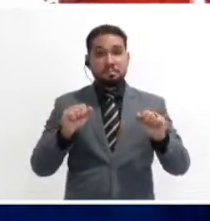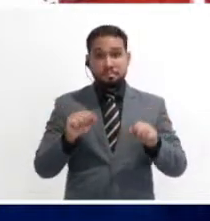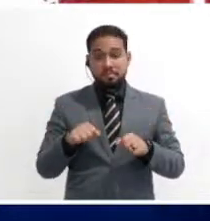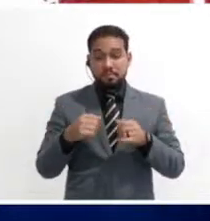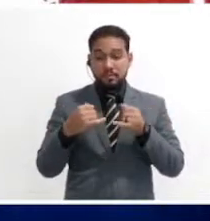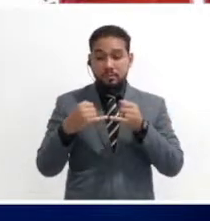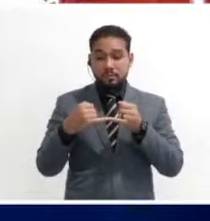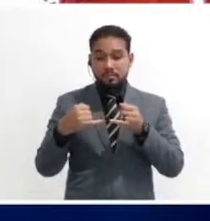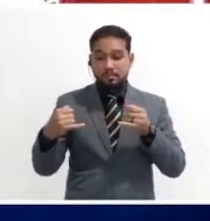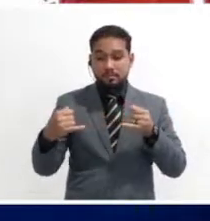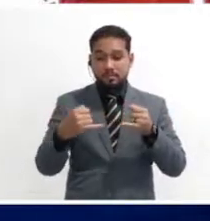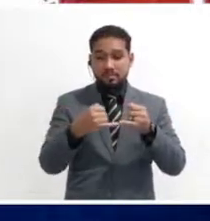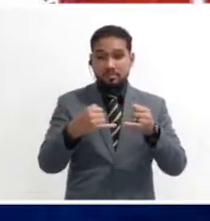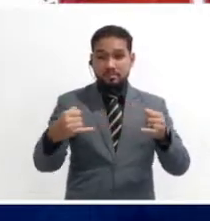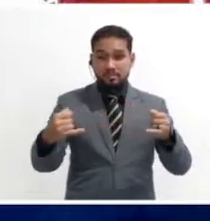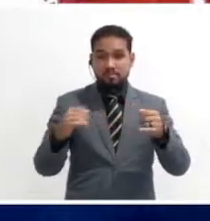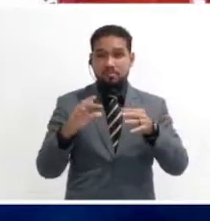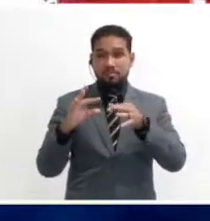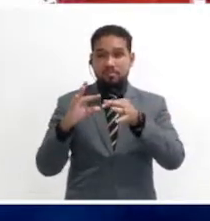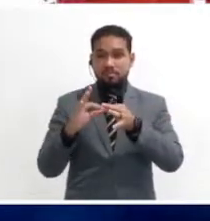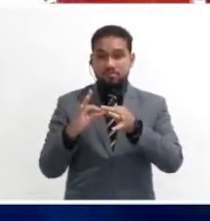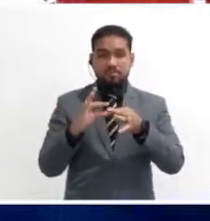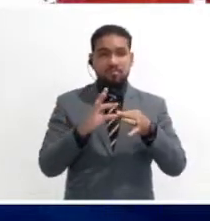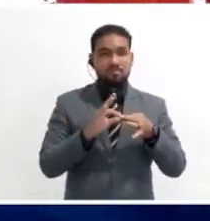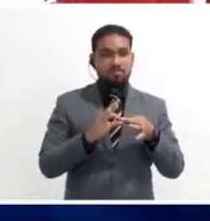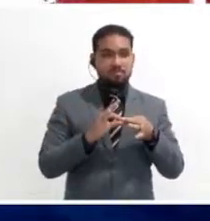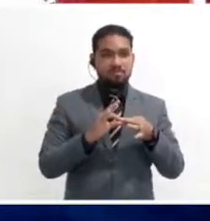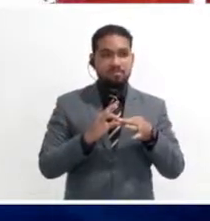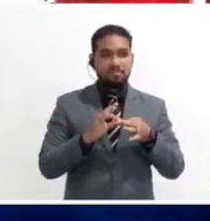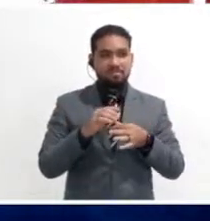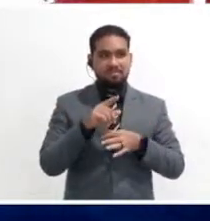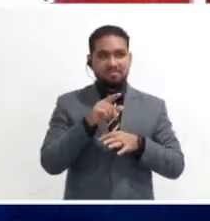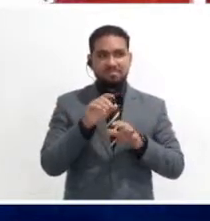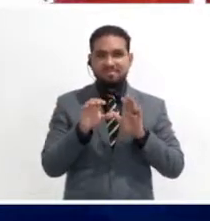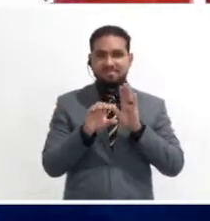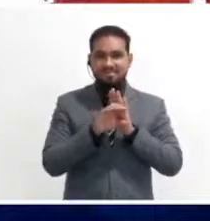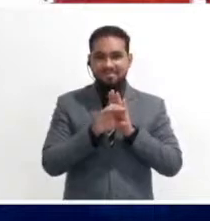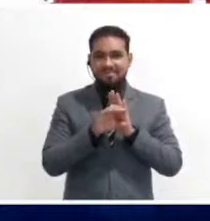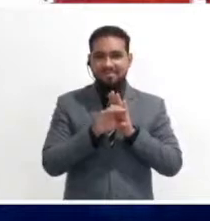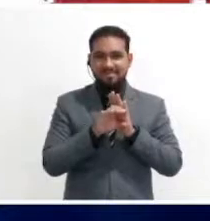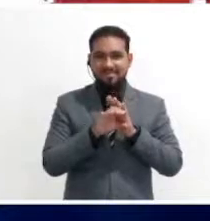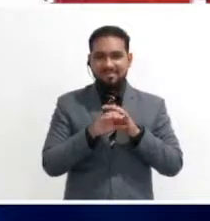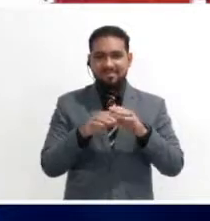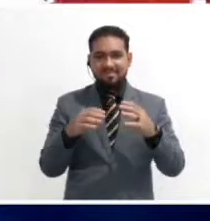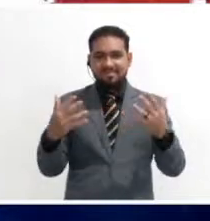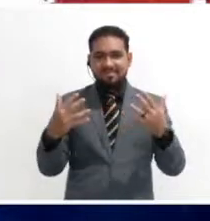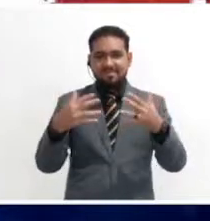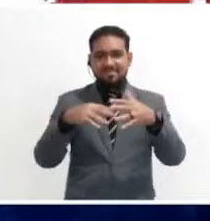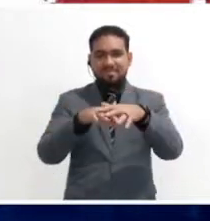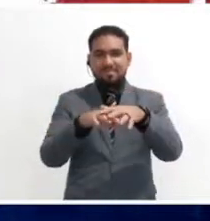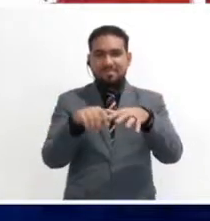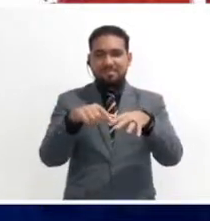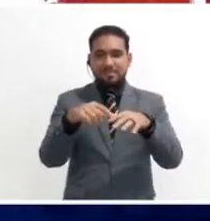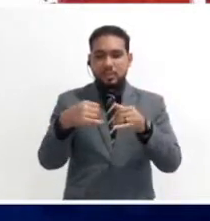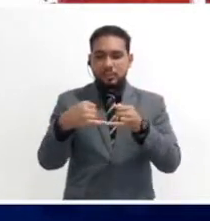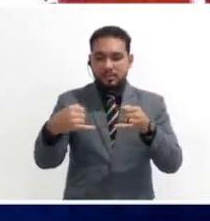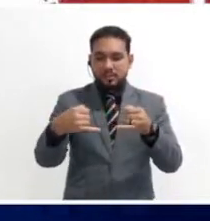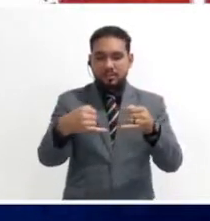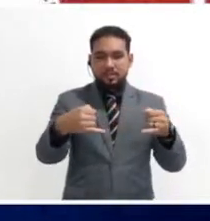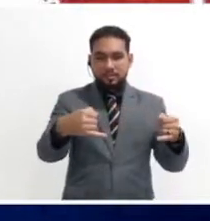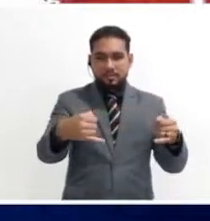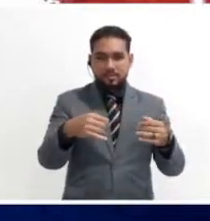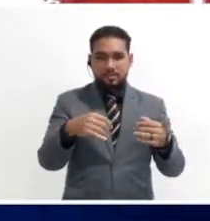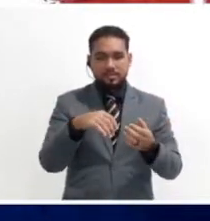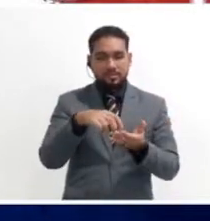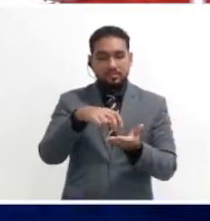And so this is just a cross-section of a sputtered thin film shield on the outside of a part. And so